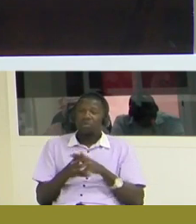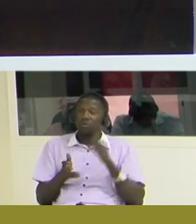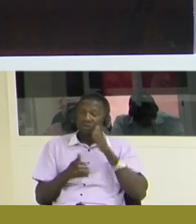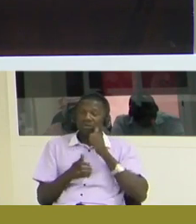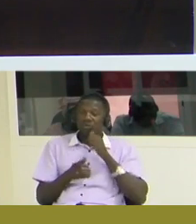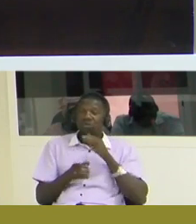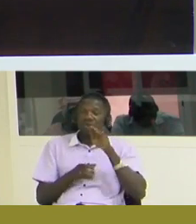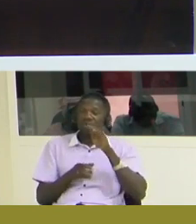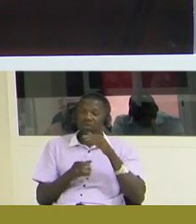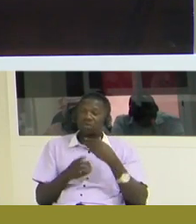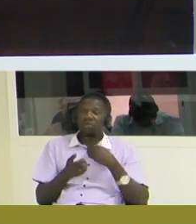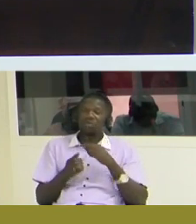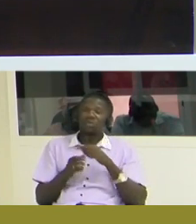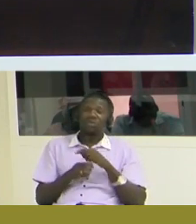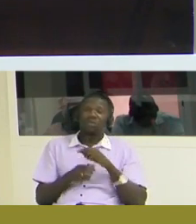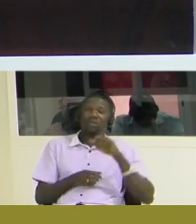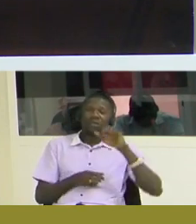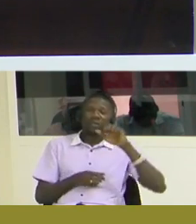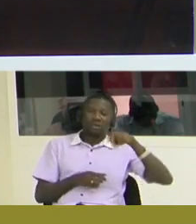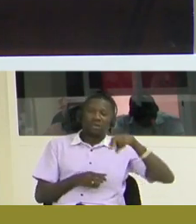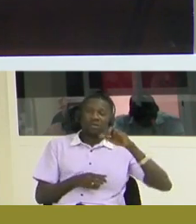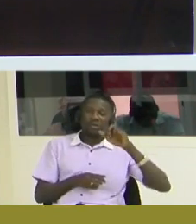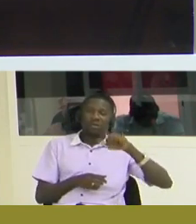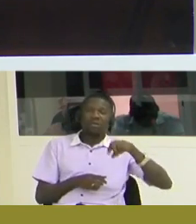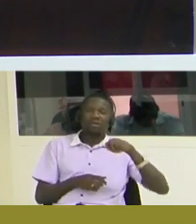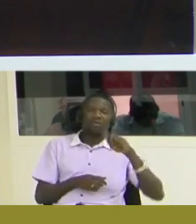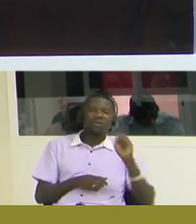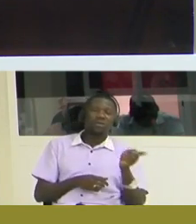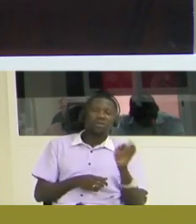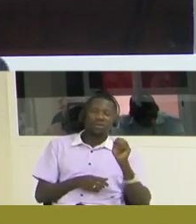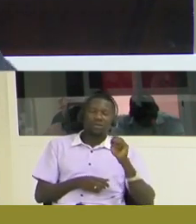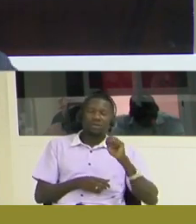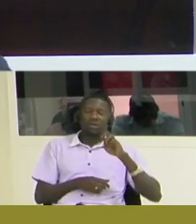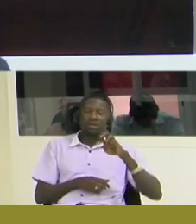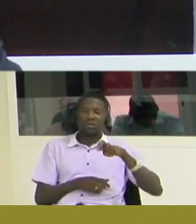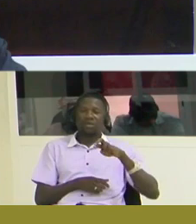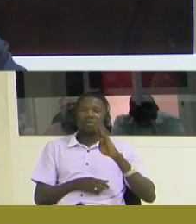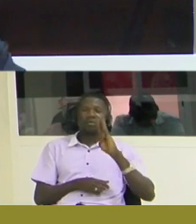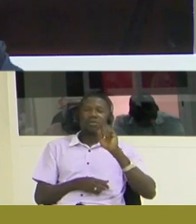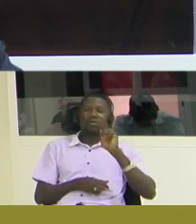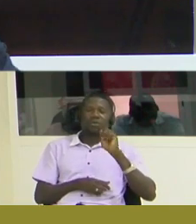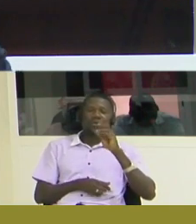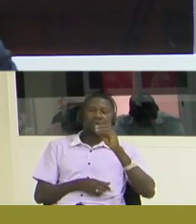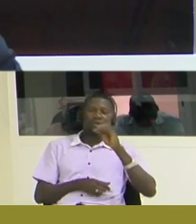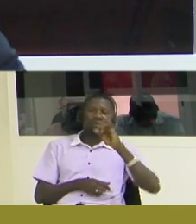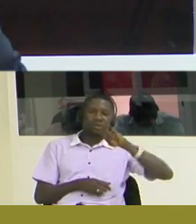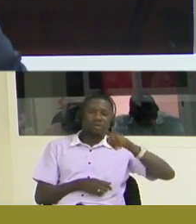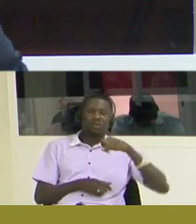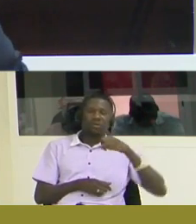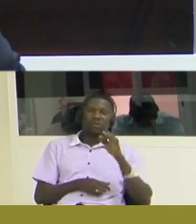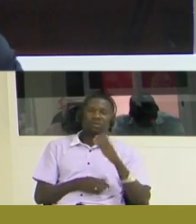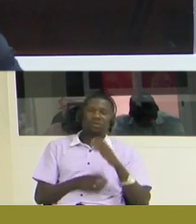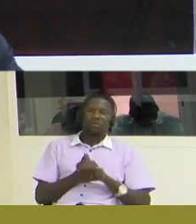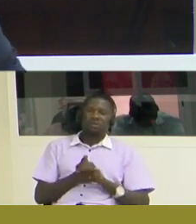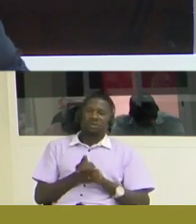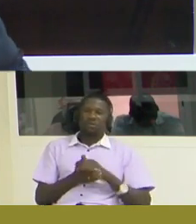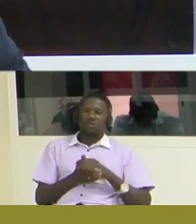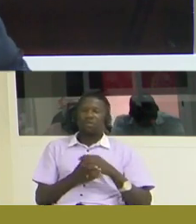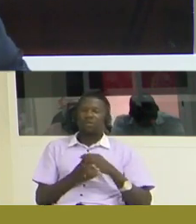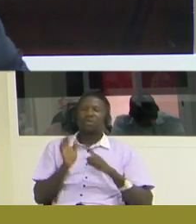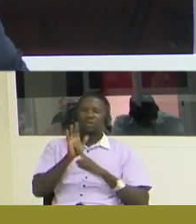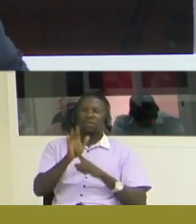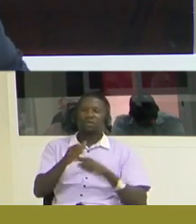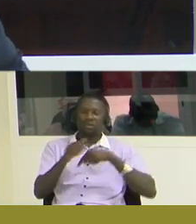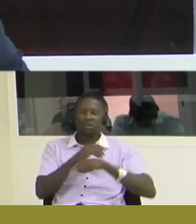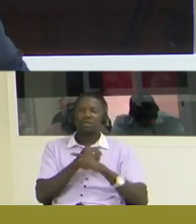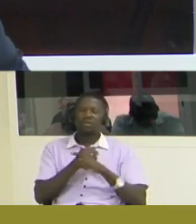other Ranger buddy he was my arranger by the end you see in the in the military for ranges you're